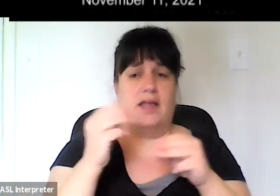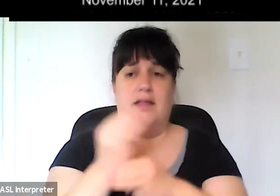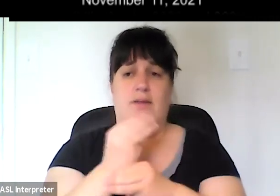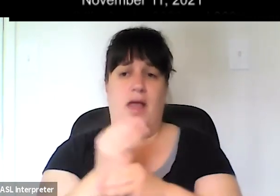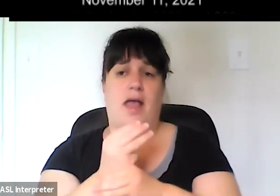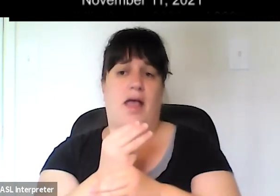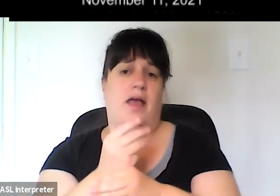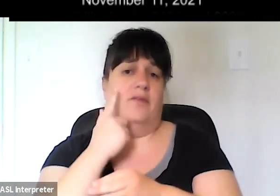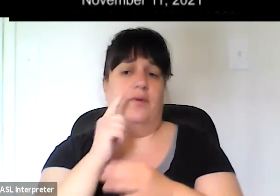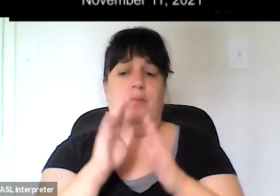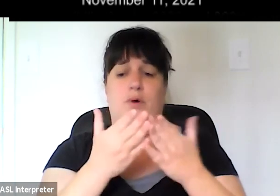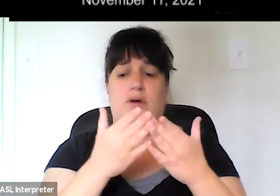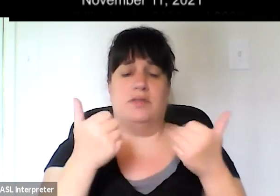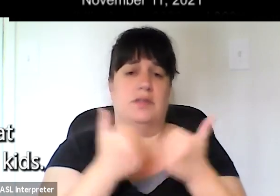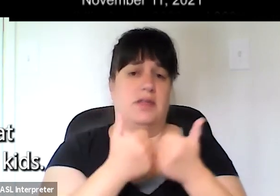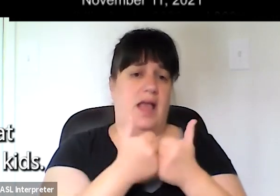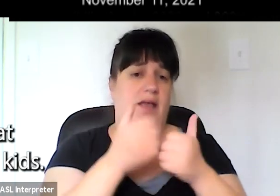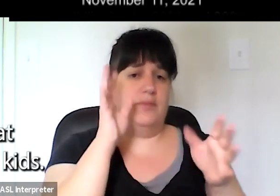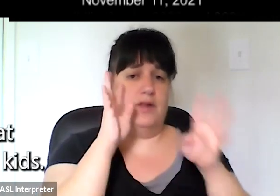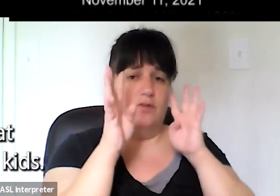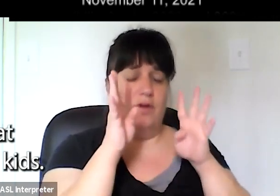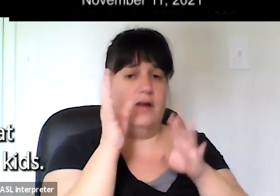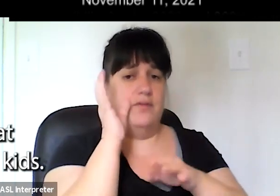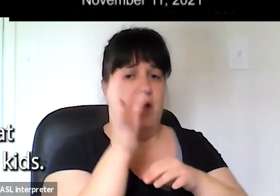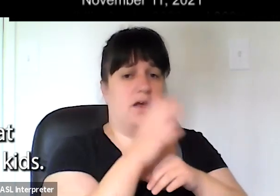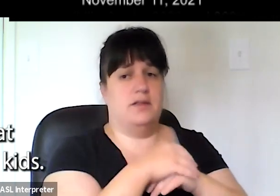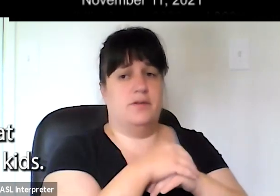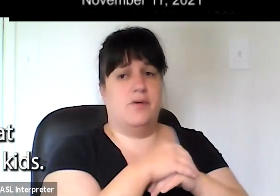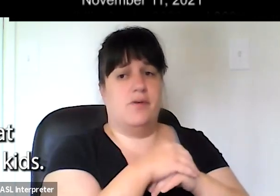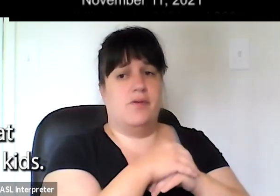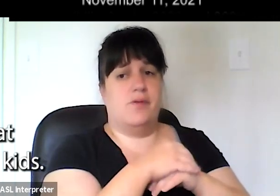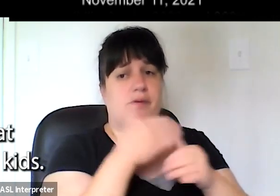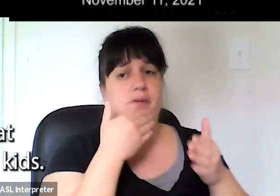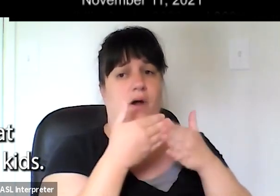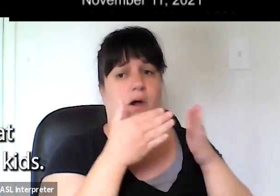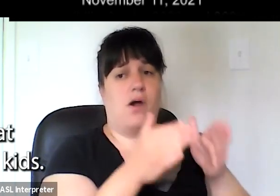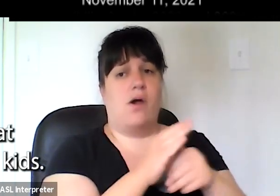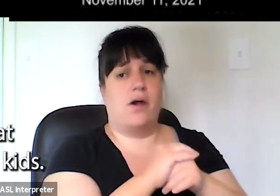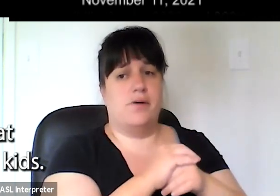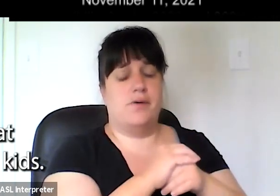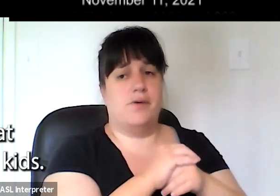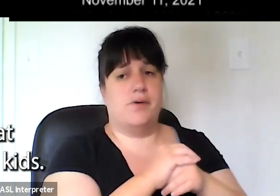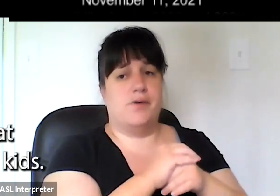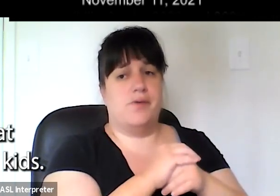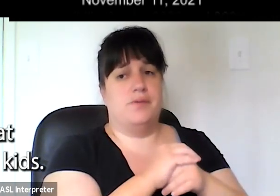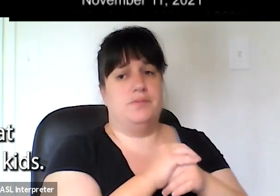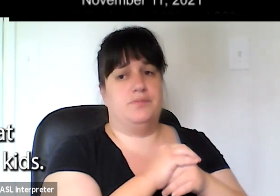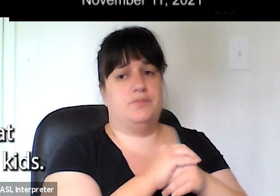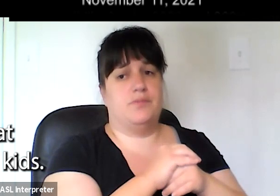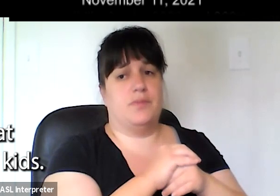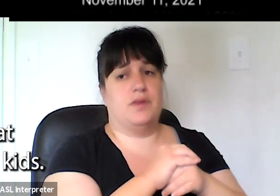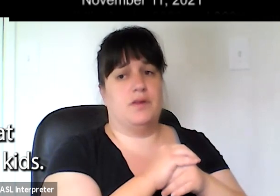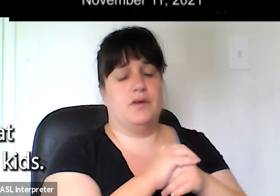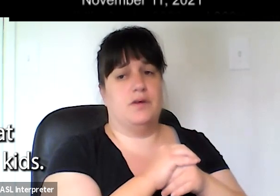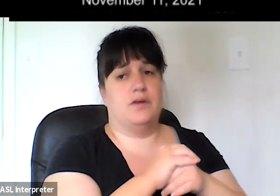various books, games, and innovative concepts. And it's a very cool kind of way that they make STEM